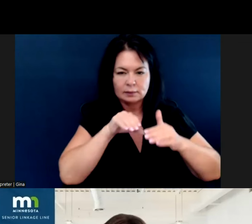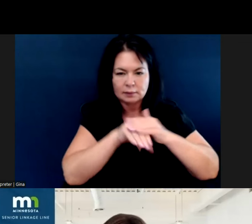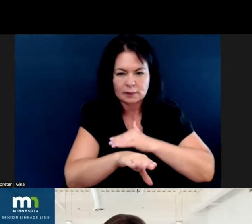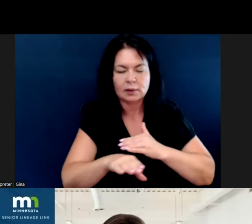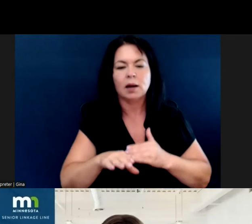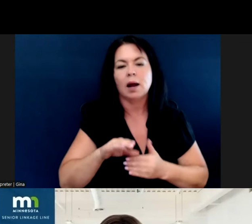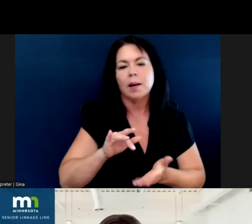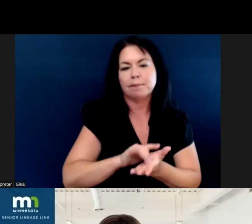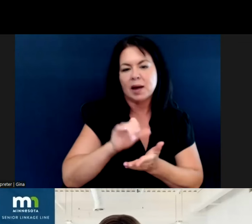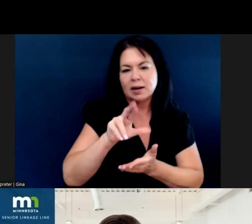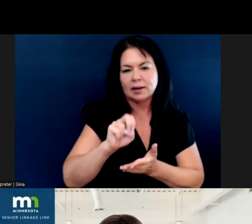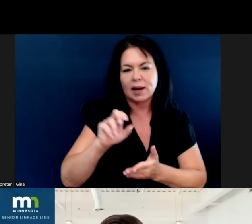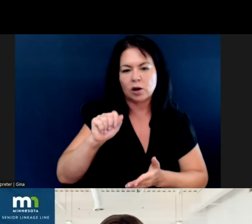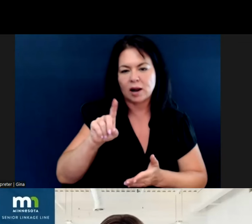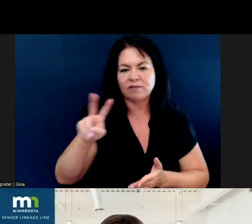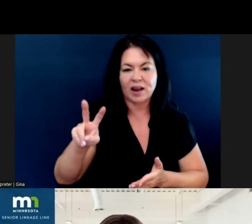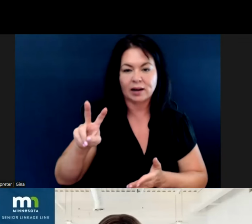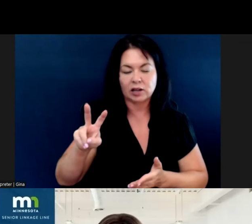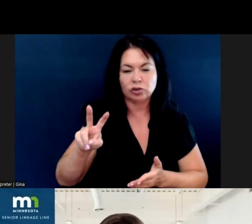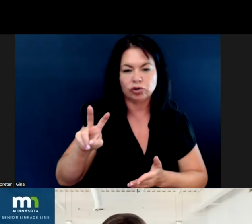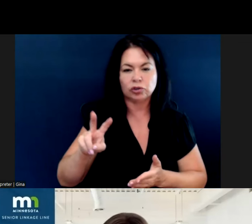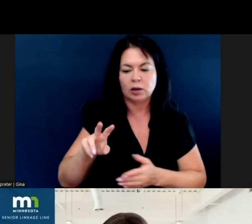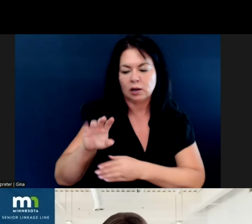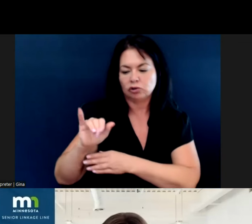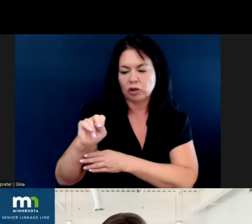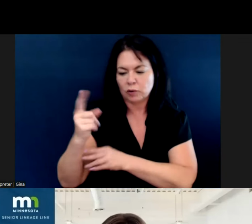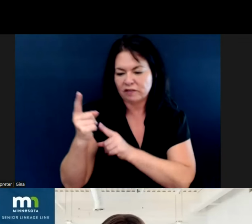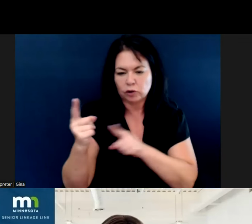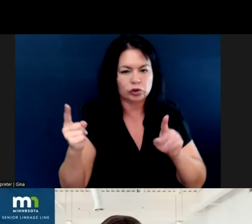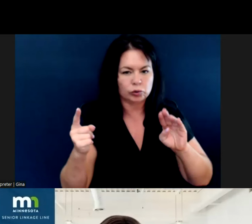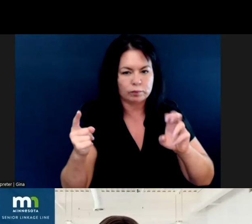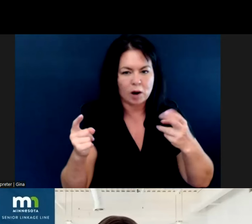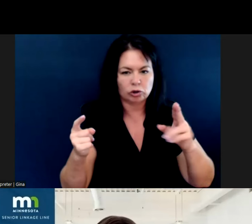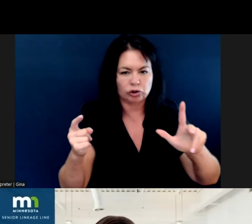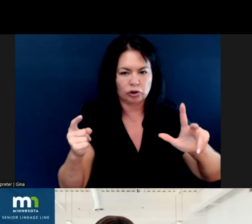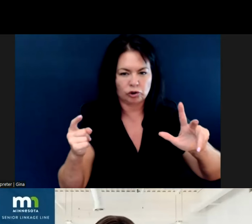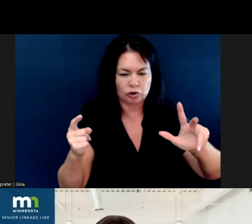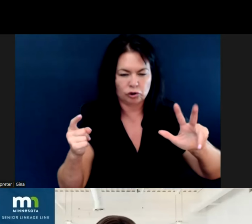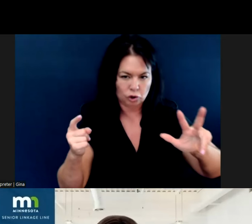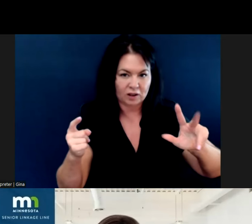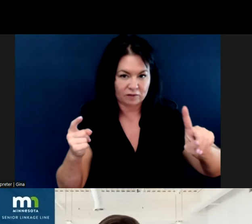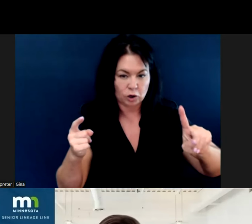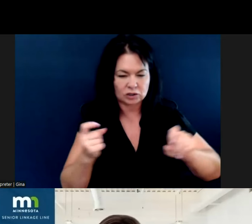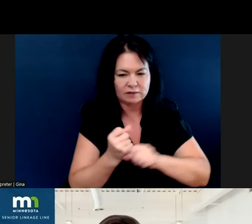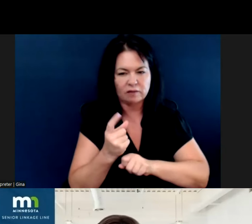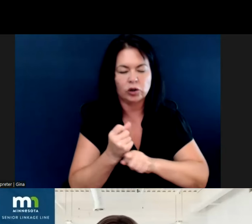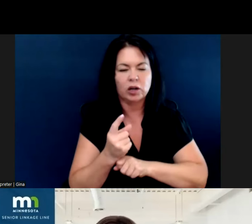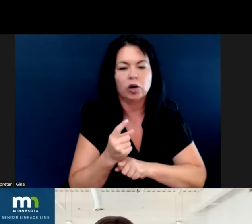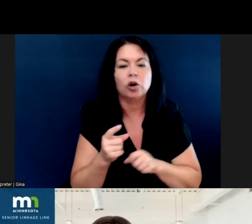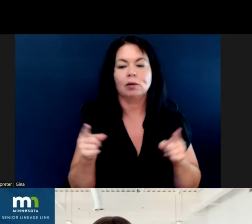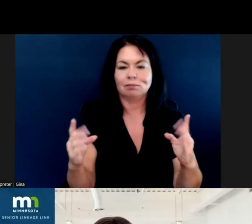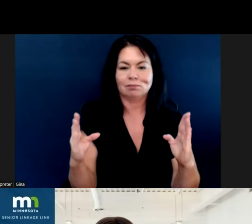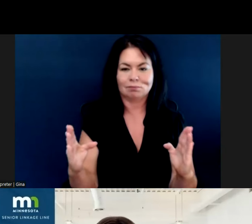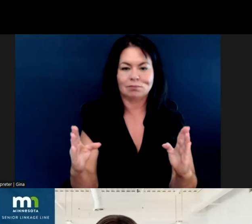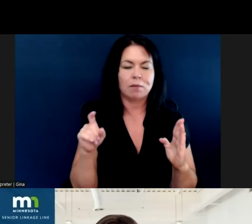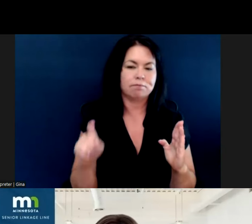enrollment period. So this is January 1st through March 31st of each year. And during this time, you must start the year on a